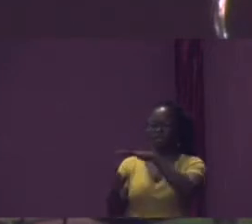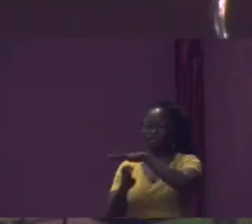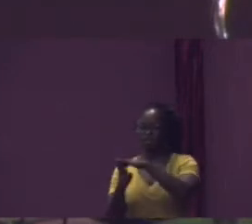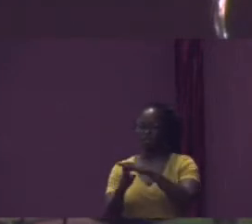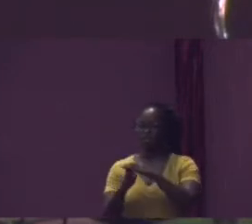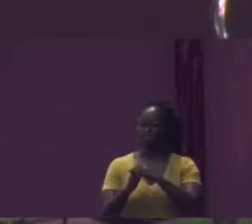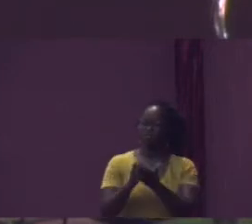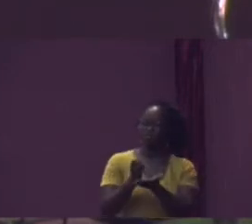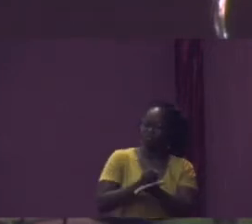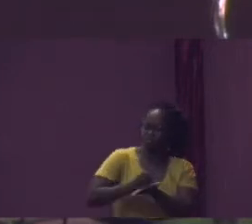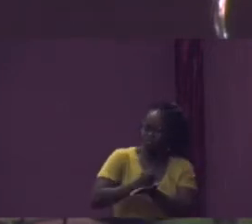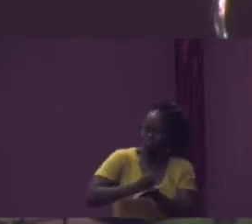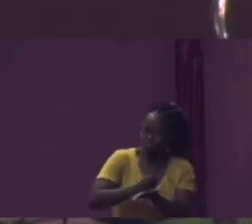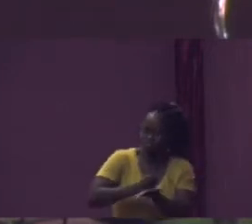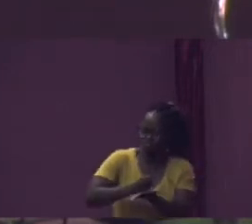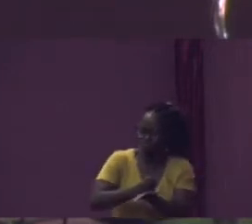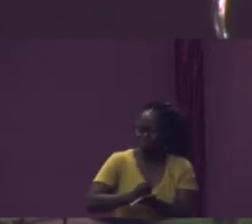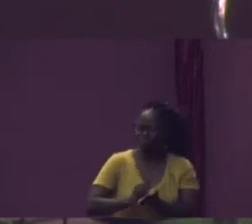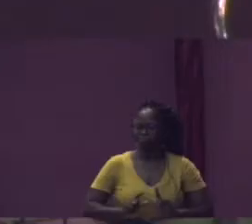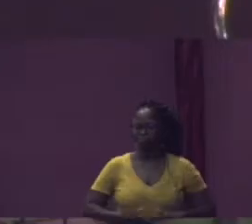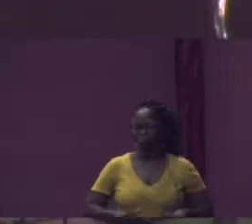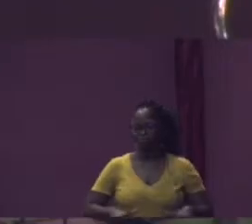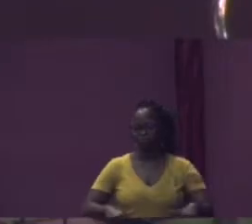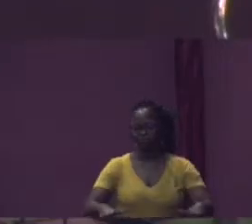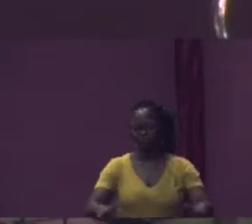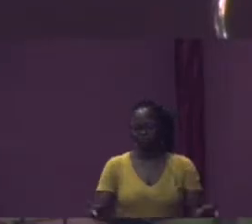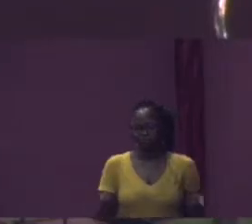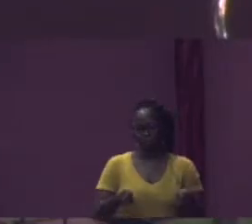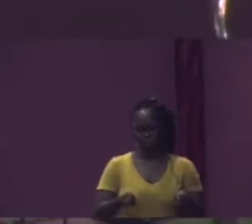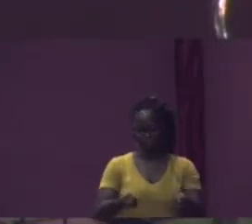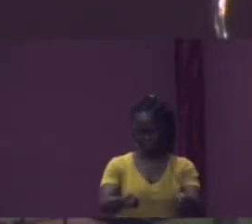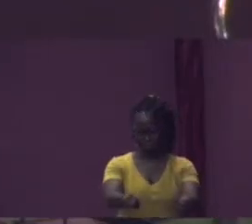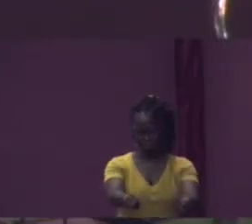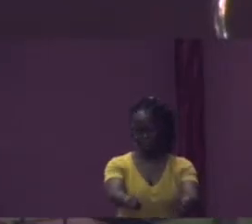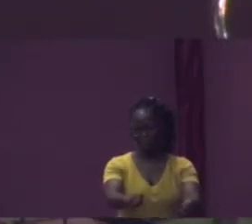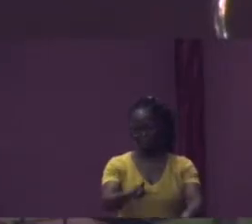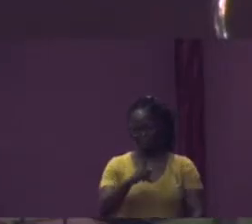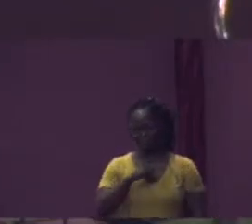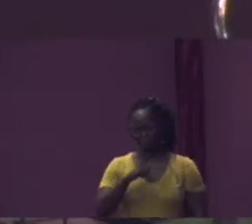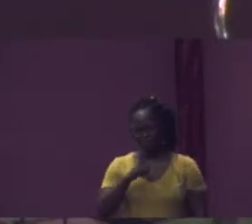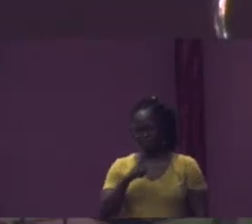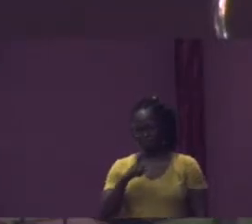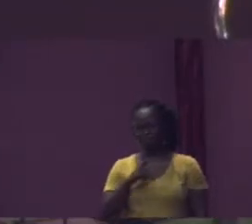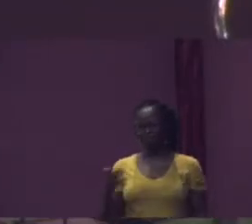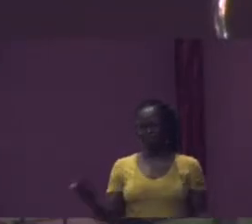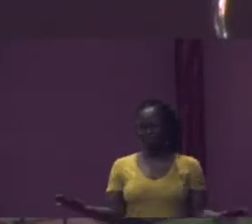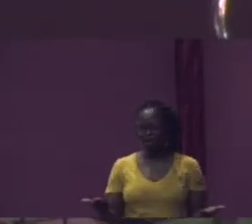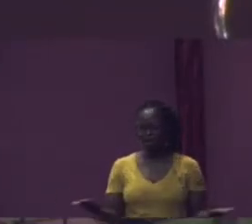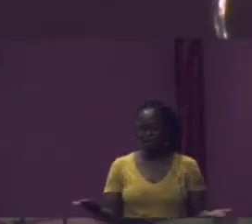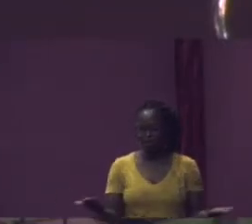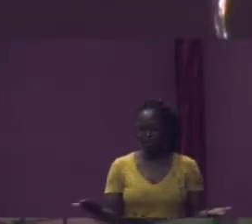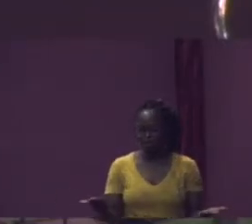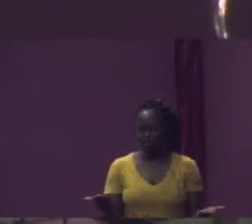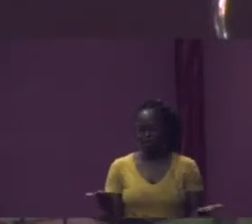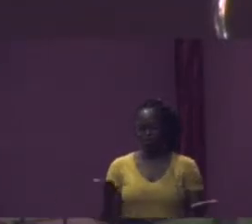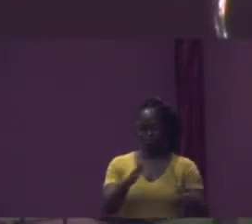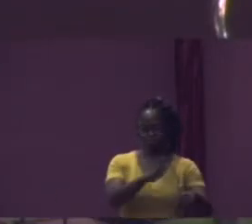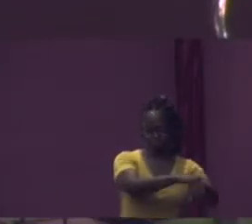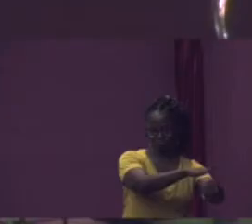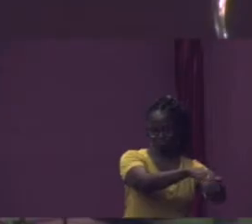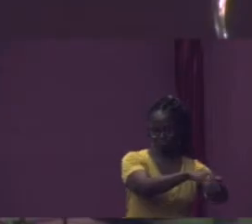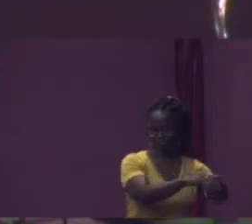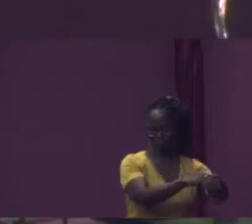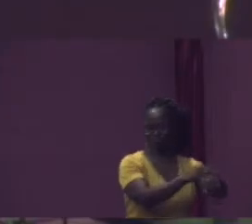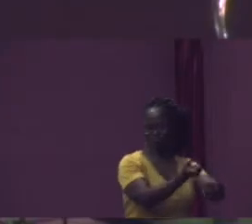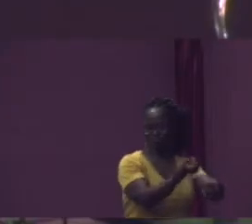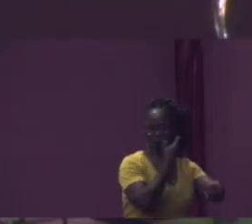brokers. By placing the delivery of their babies in the hands of obstetric teams and high-tech hospitals, mothers